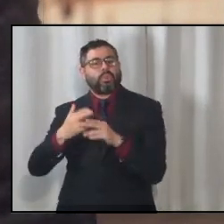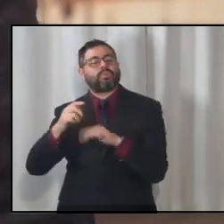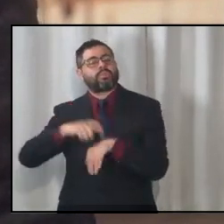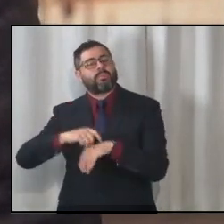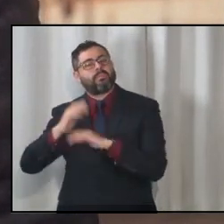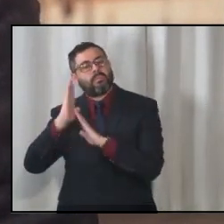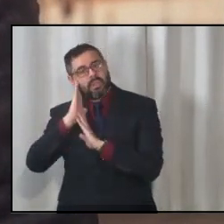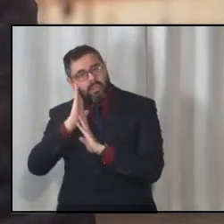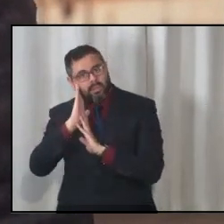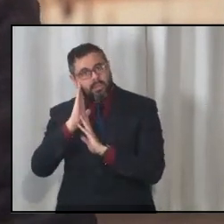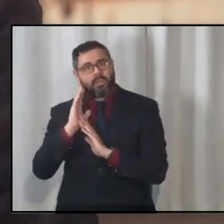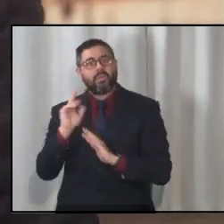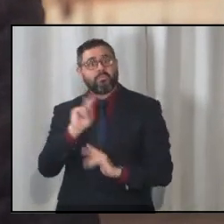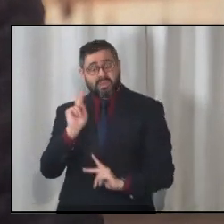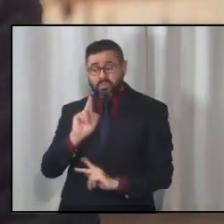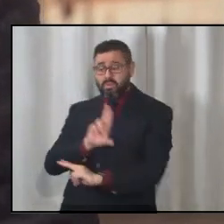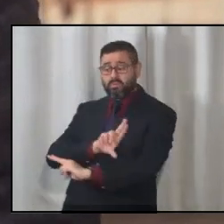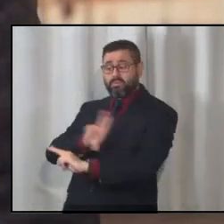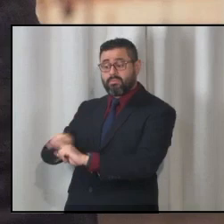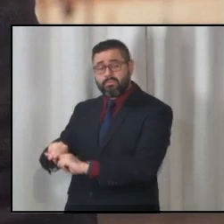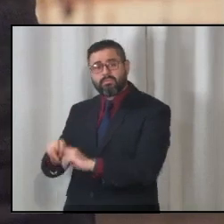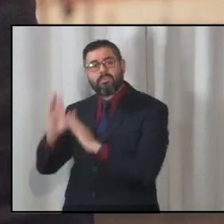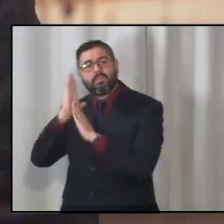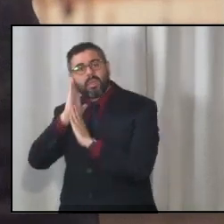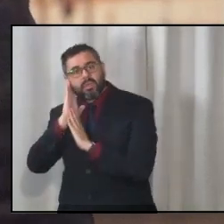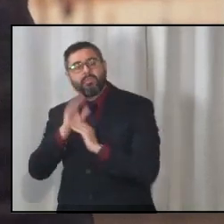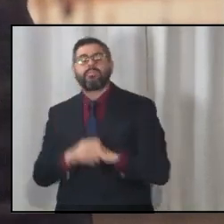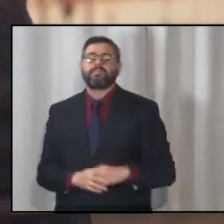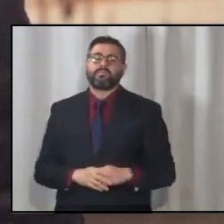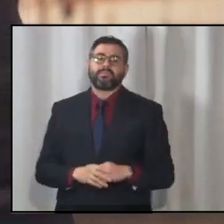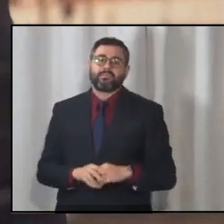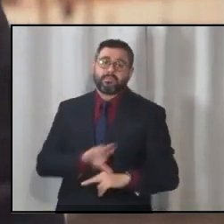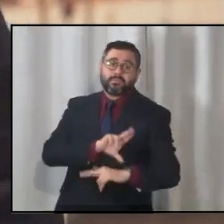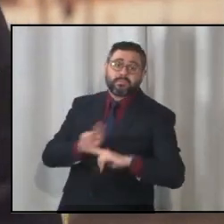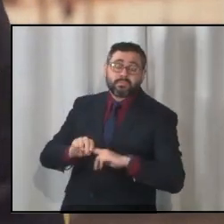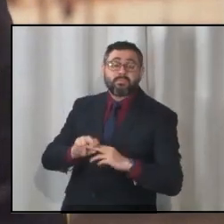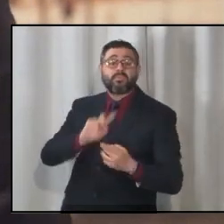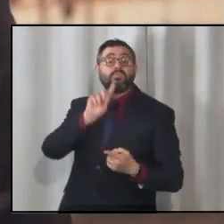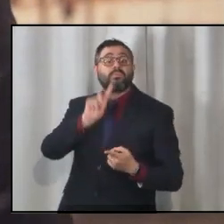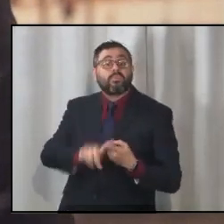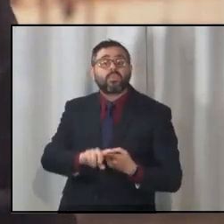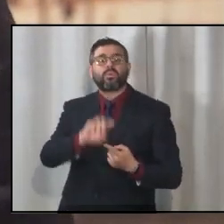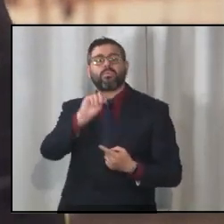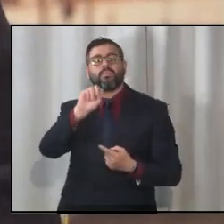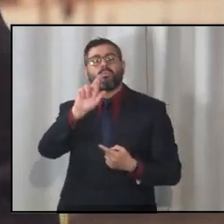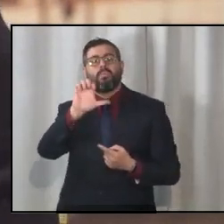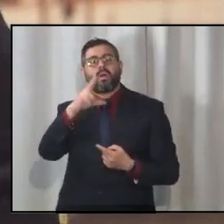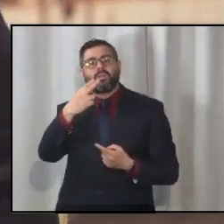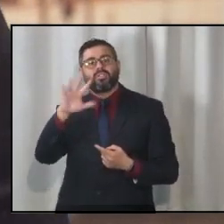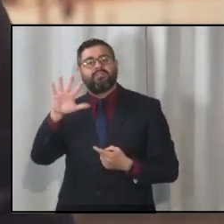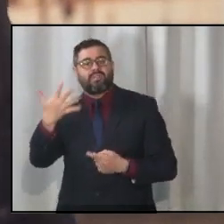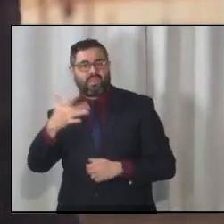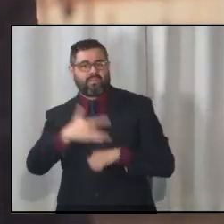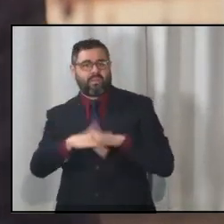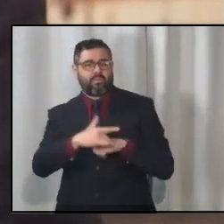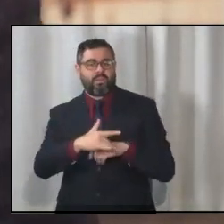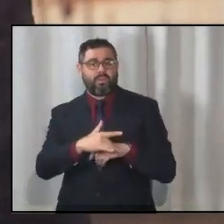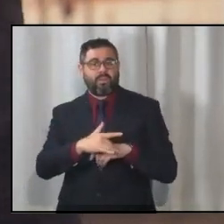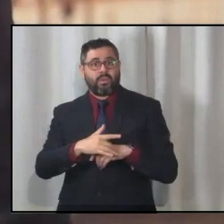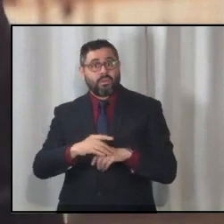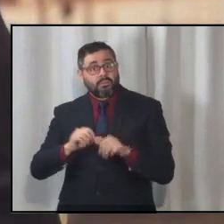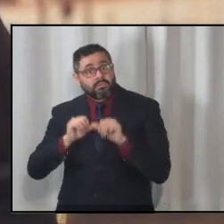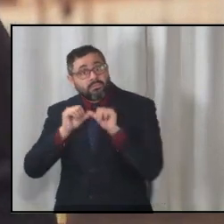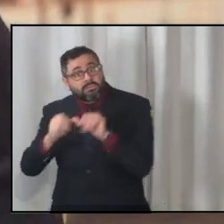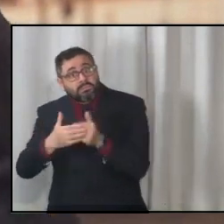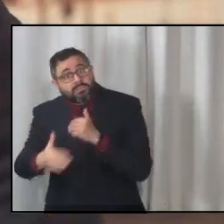warm place to rest overnight. These beds will be available through at least Sunday, March 5th. This is not a sustainable model,